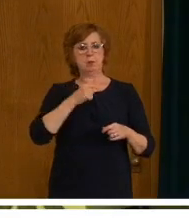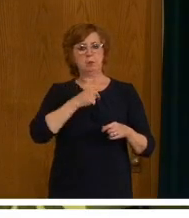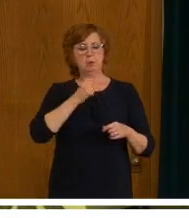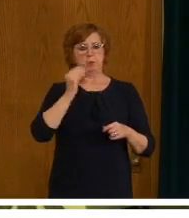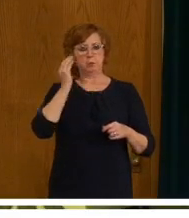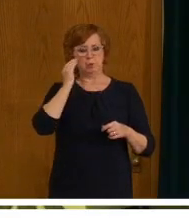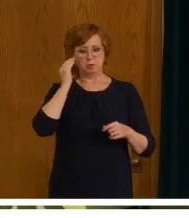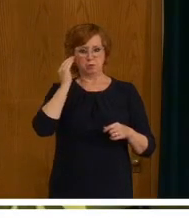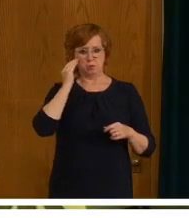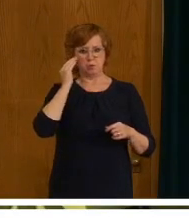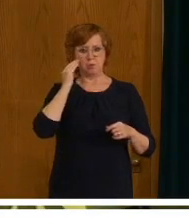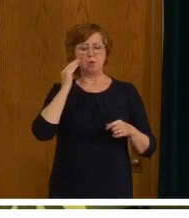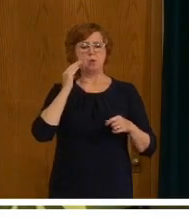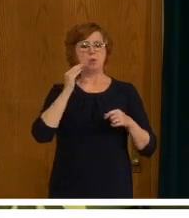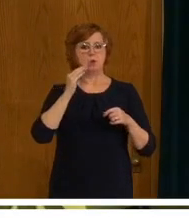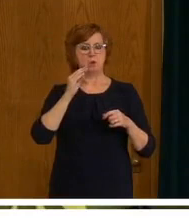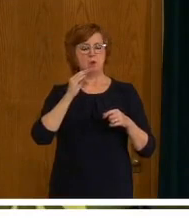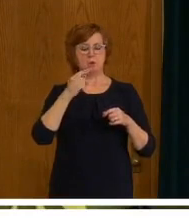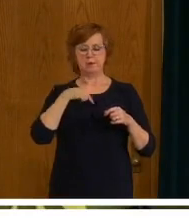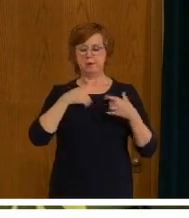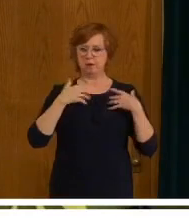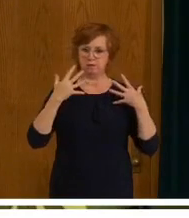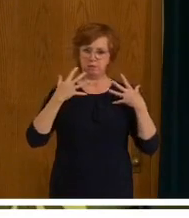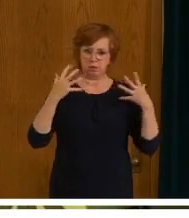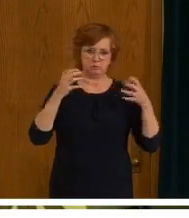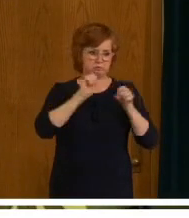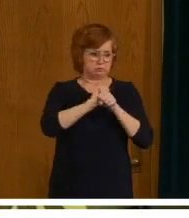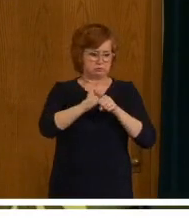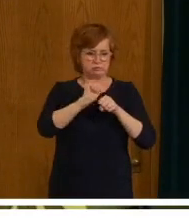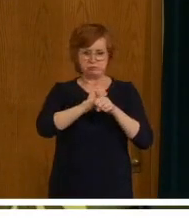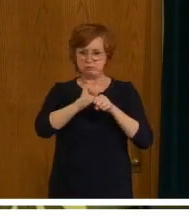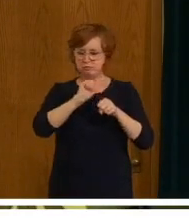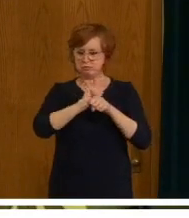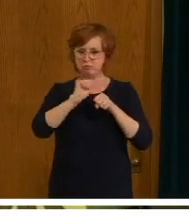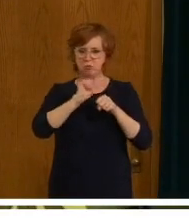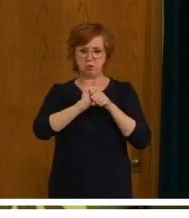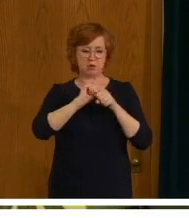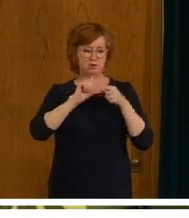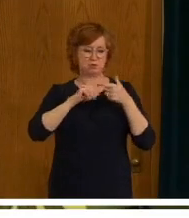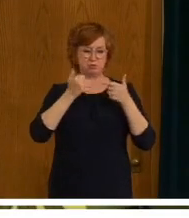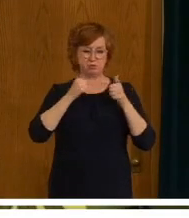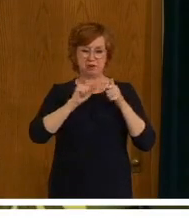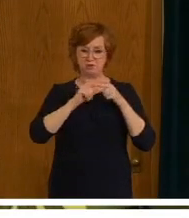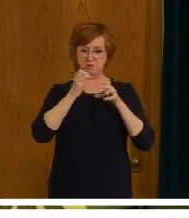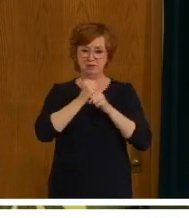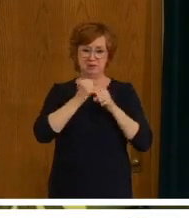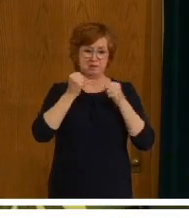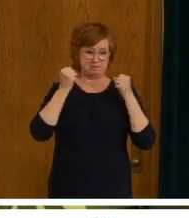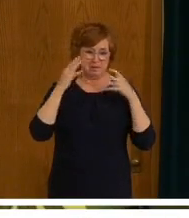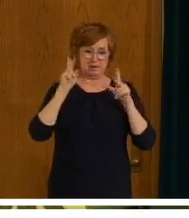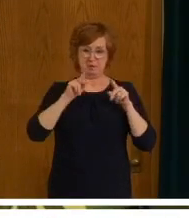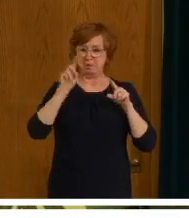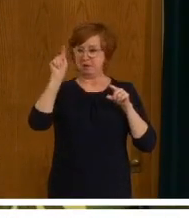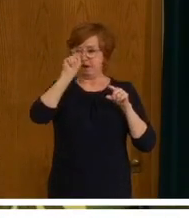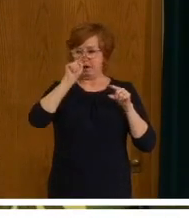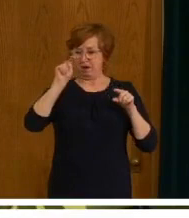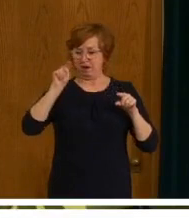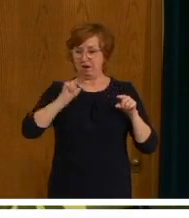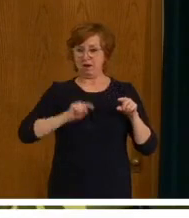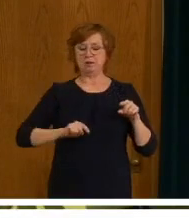vaccine being offered to Saskatchewan people as in as many communities as possible, and that's through our SHA appointment